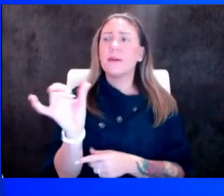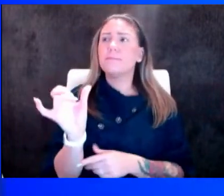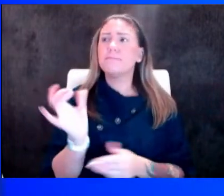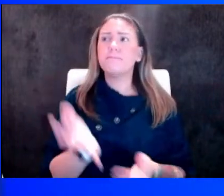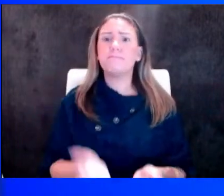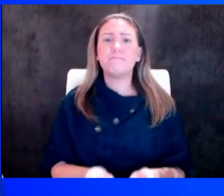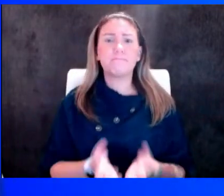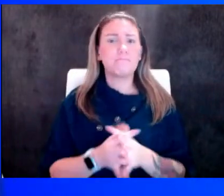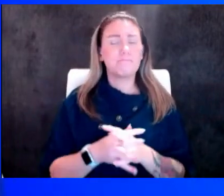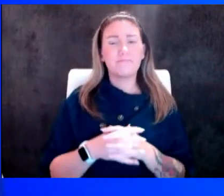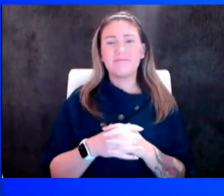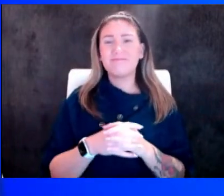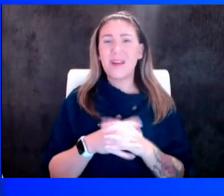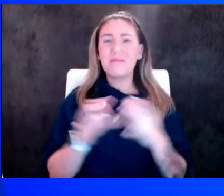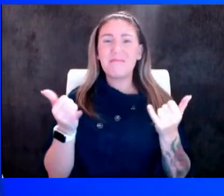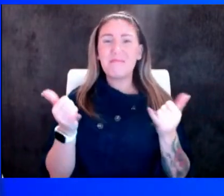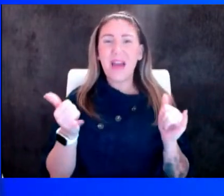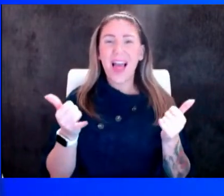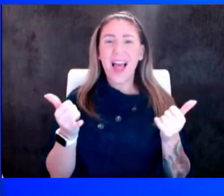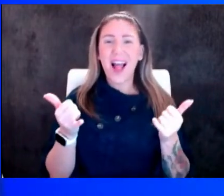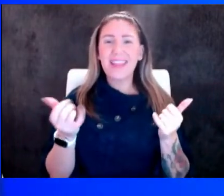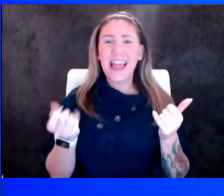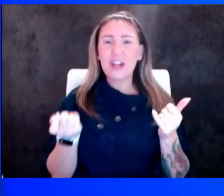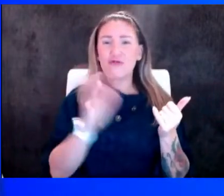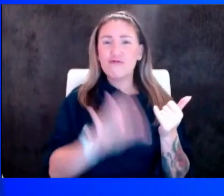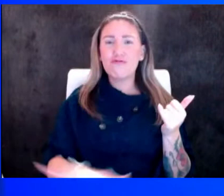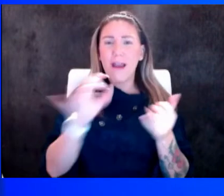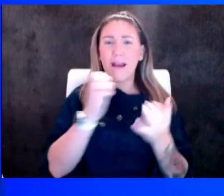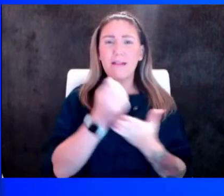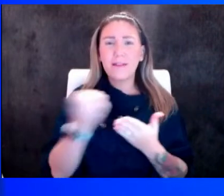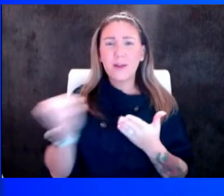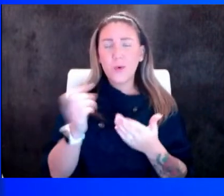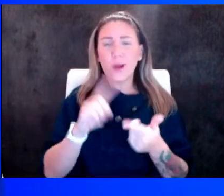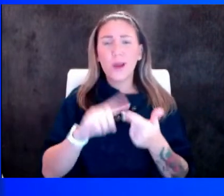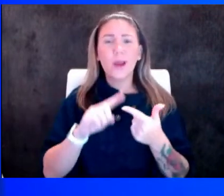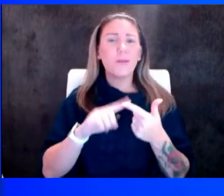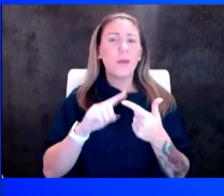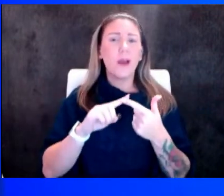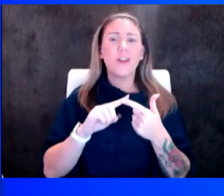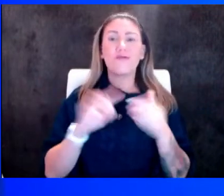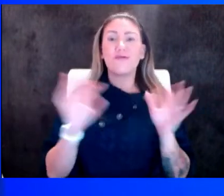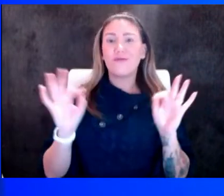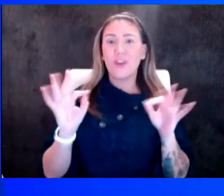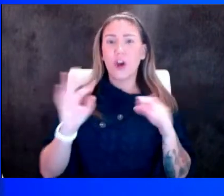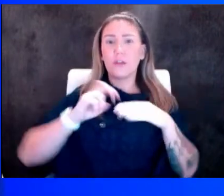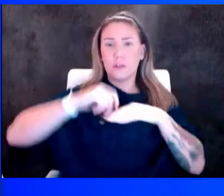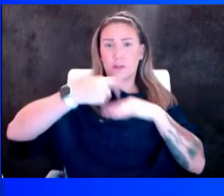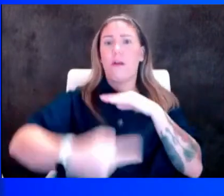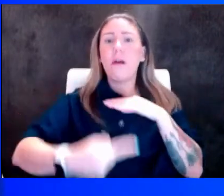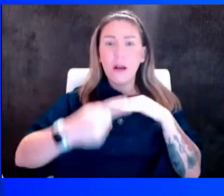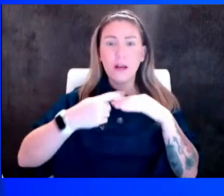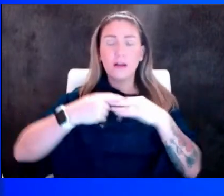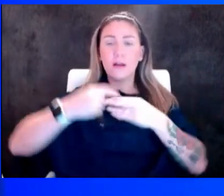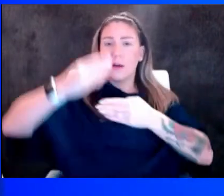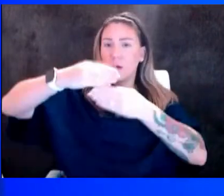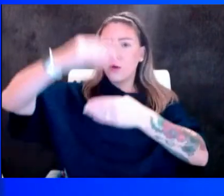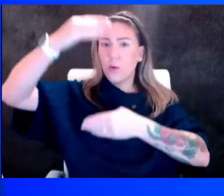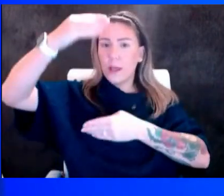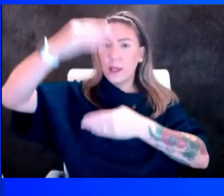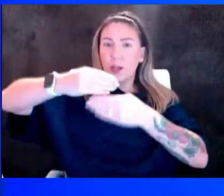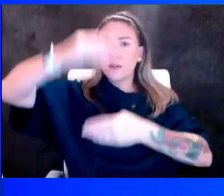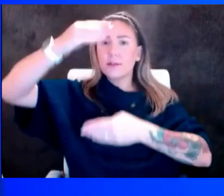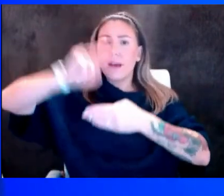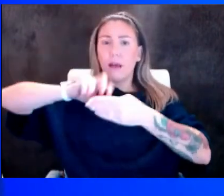playground equipment. We think of falls from furniture, windows, and so kids are exploring their environment. They're